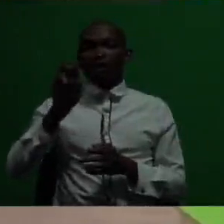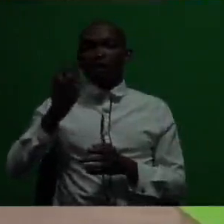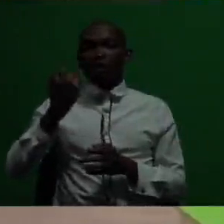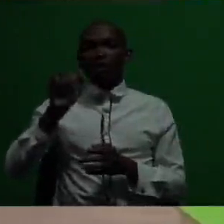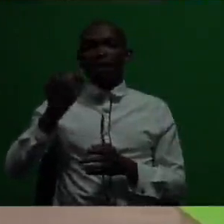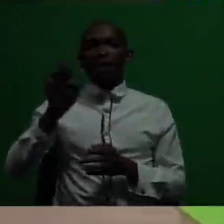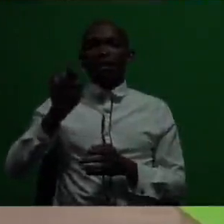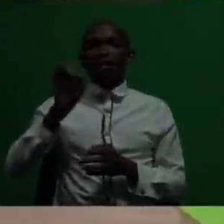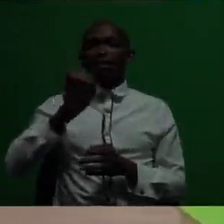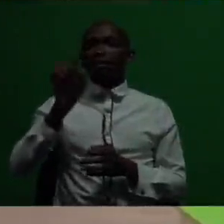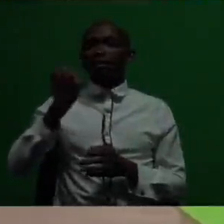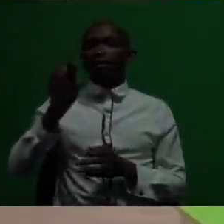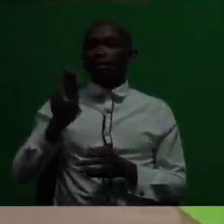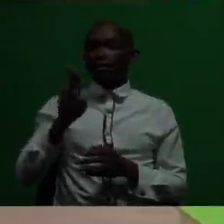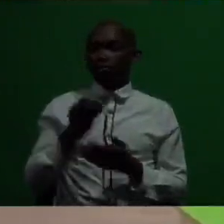isomerisms